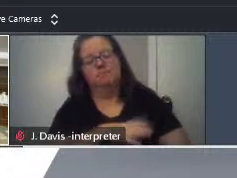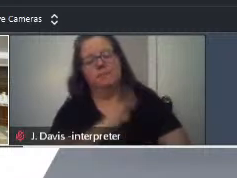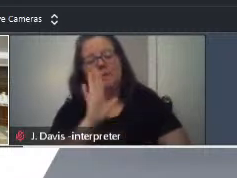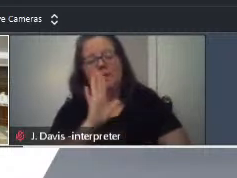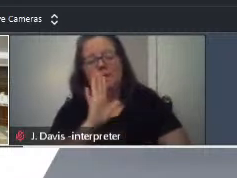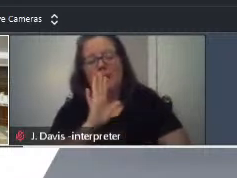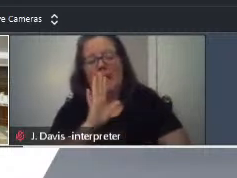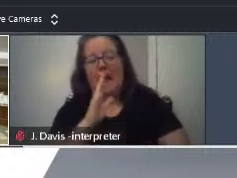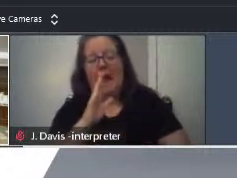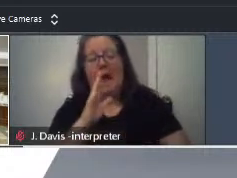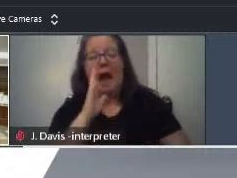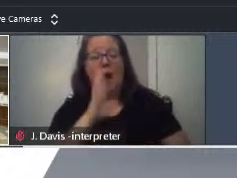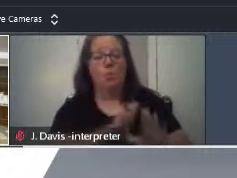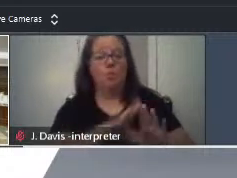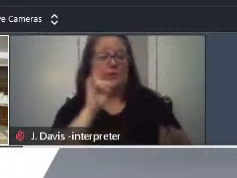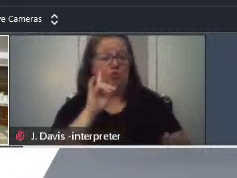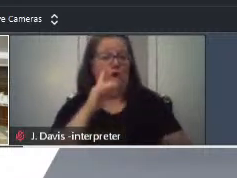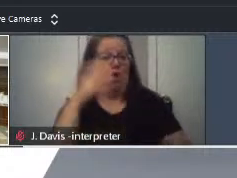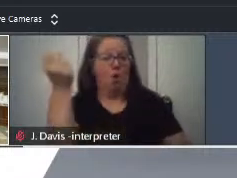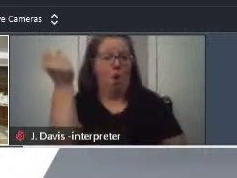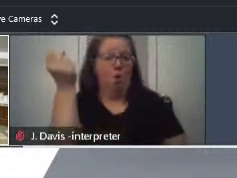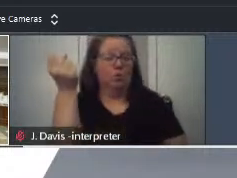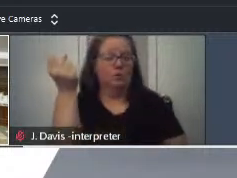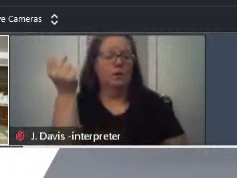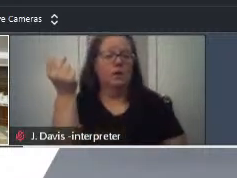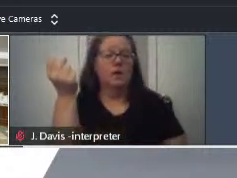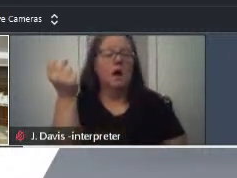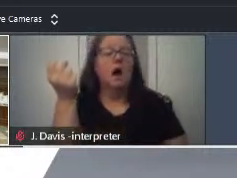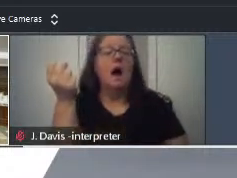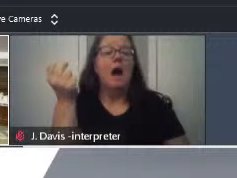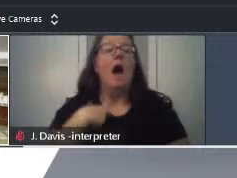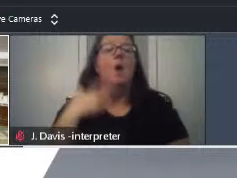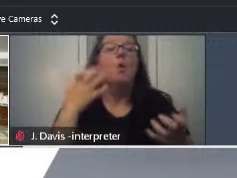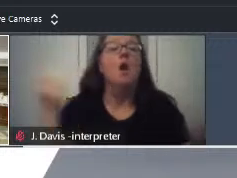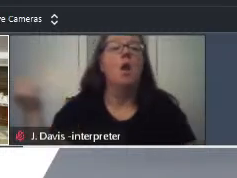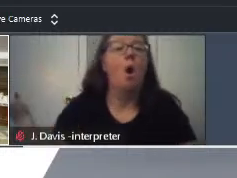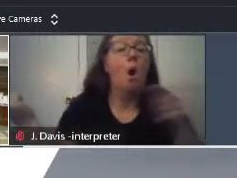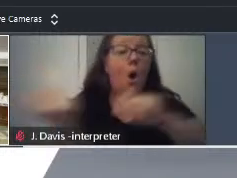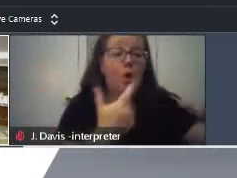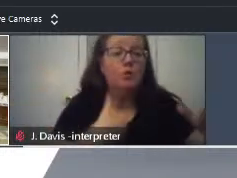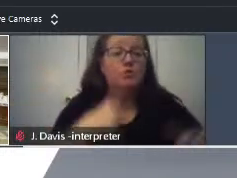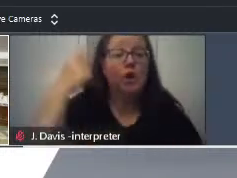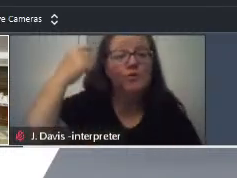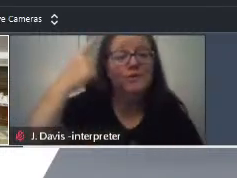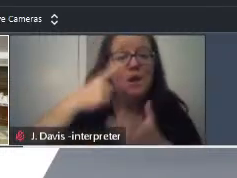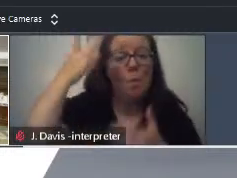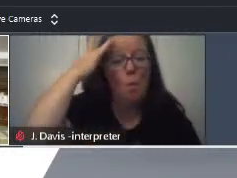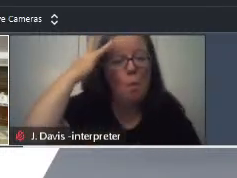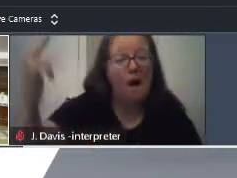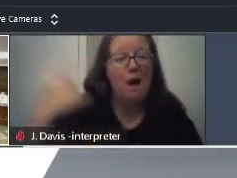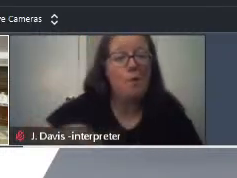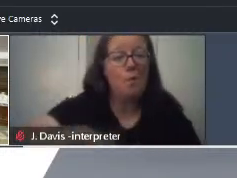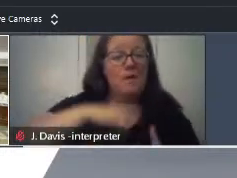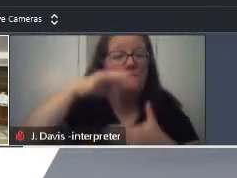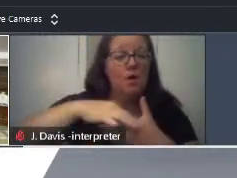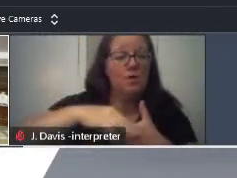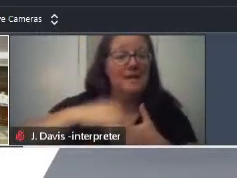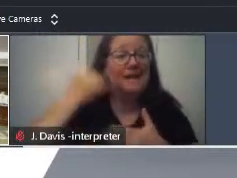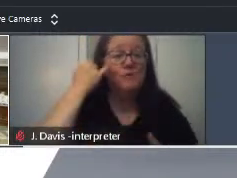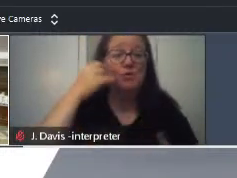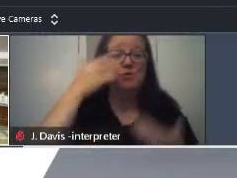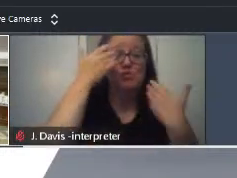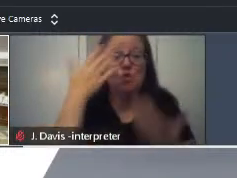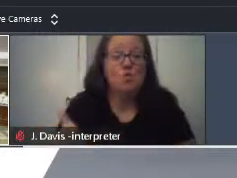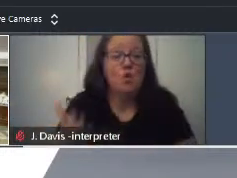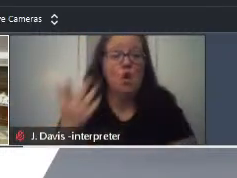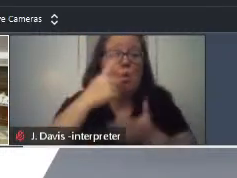I'll withdraw the hold. I just want all of us to understand what we're voting on. Because if you don't, if you're not all acutely aware of what a